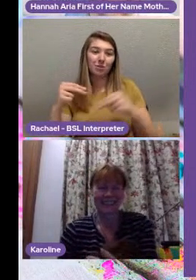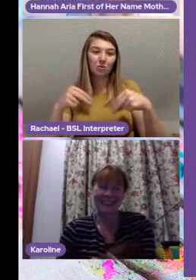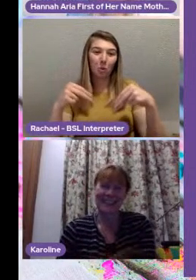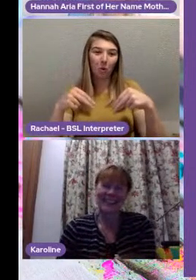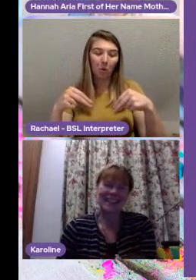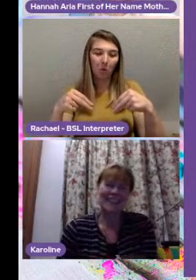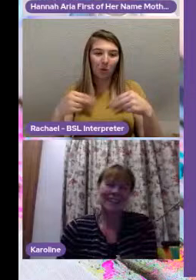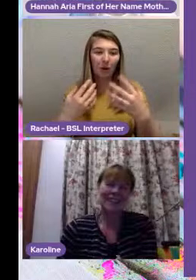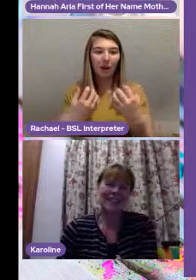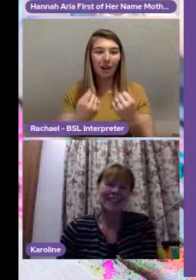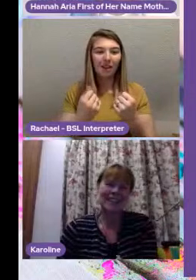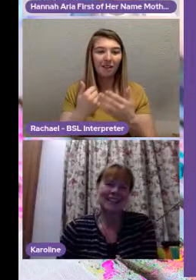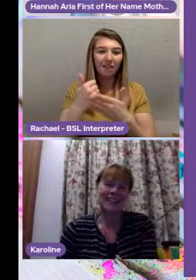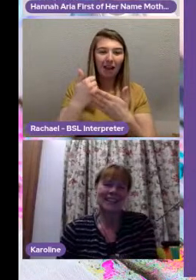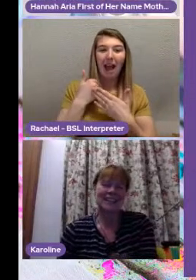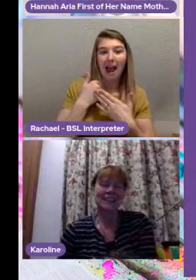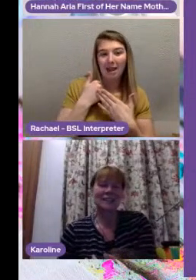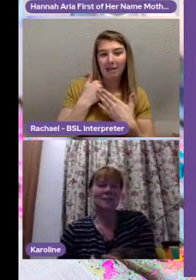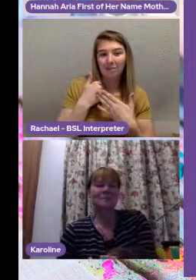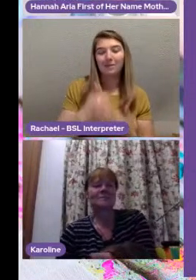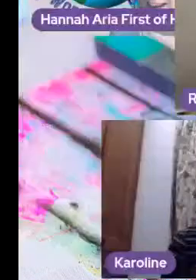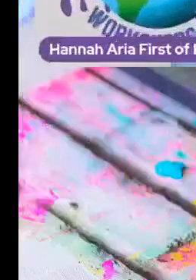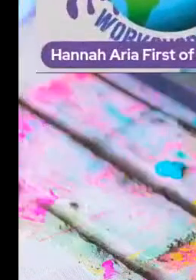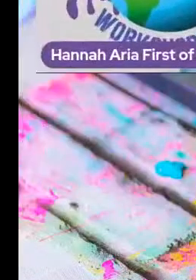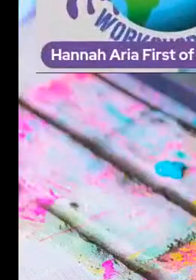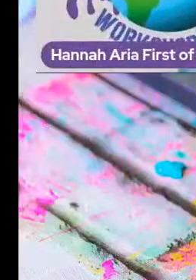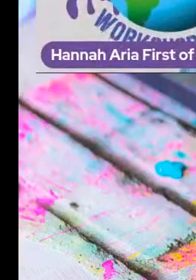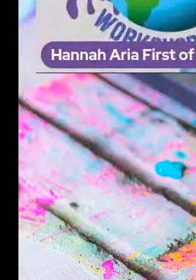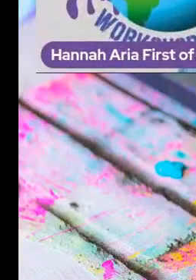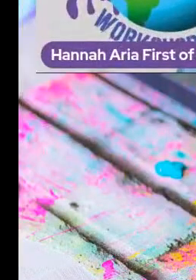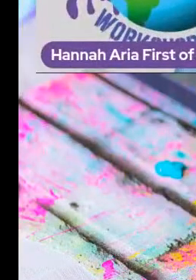Oh, Jasmine, are we able to do a close-up of the doggy?